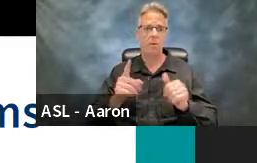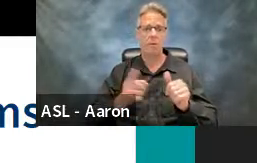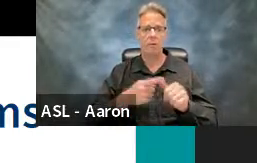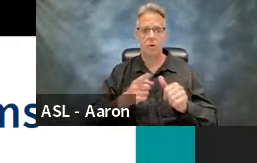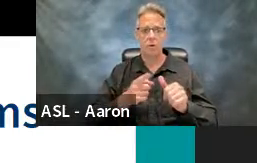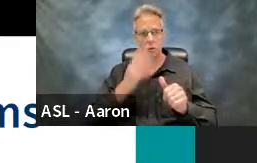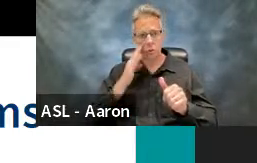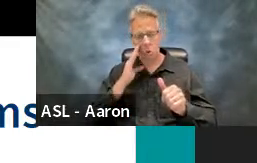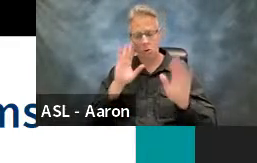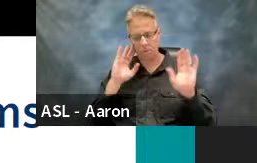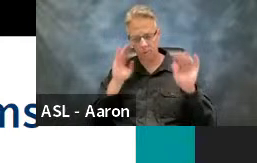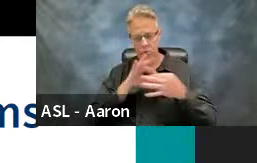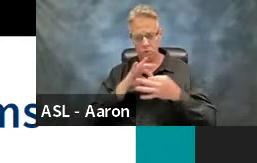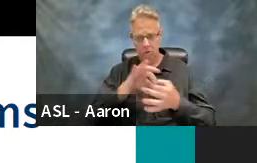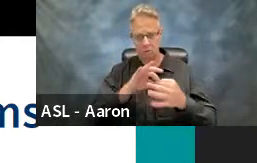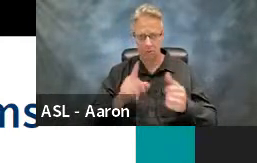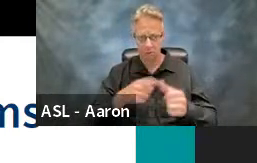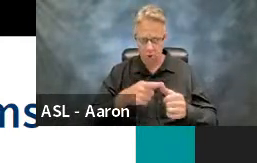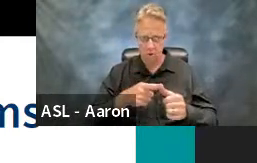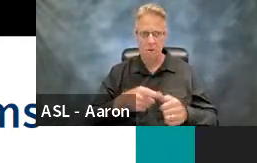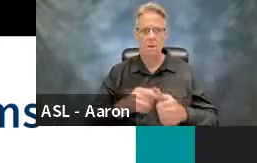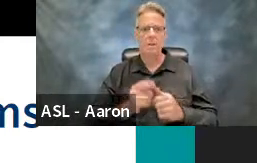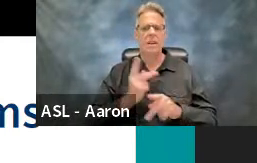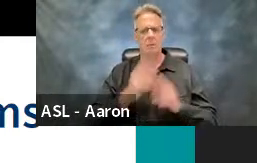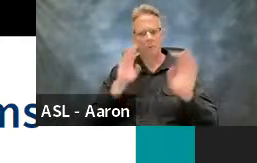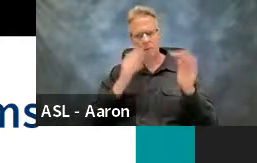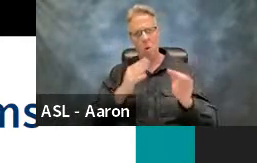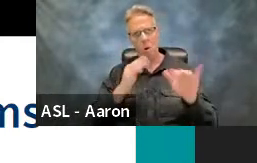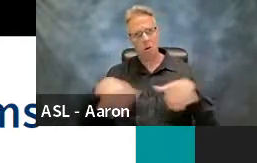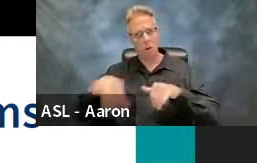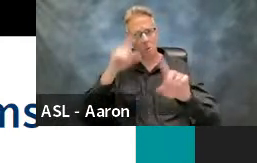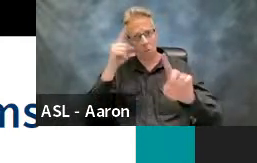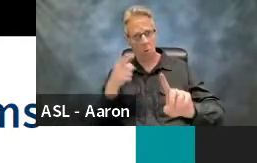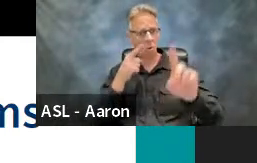relationships first, for us to keep focused on our common goal. Our common